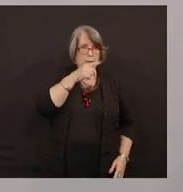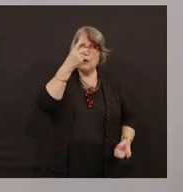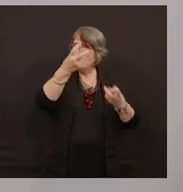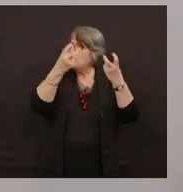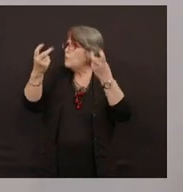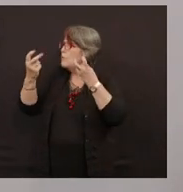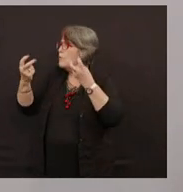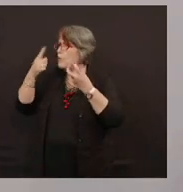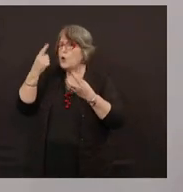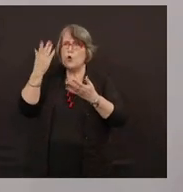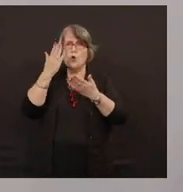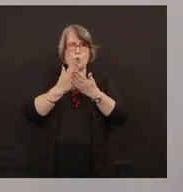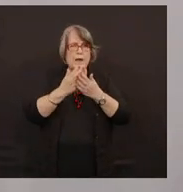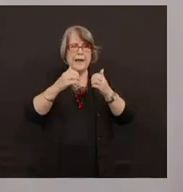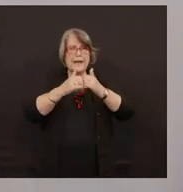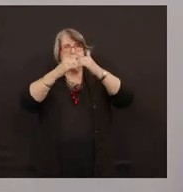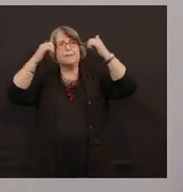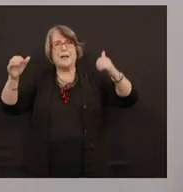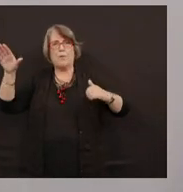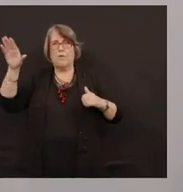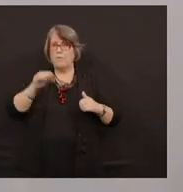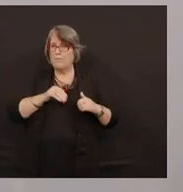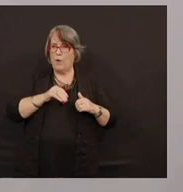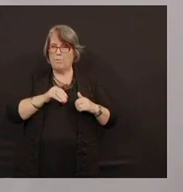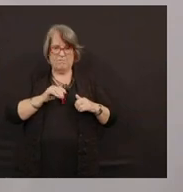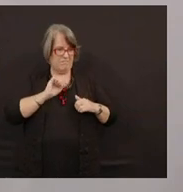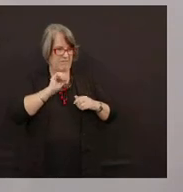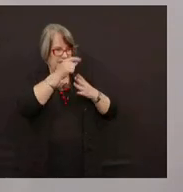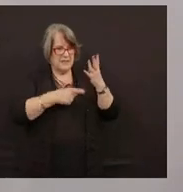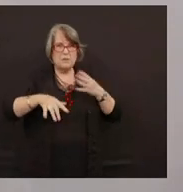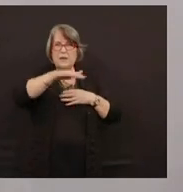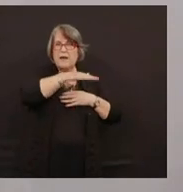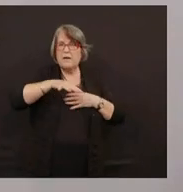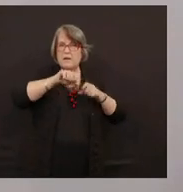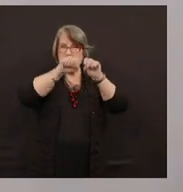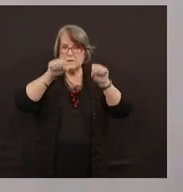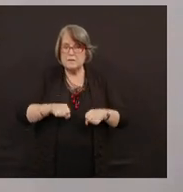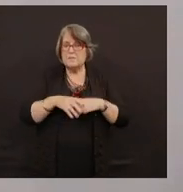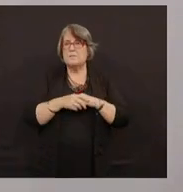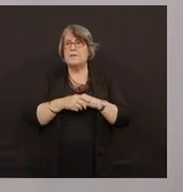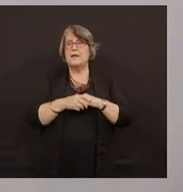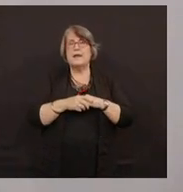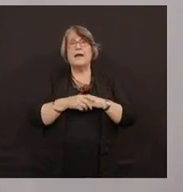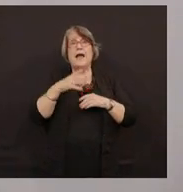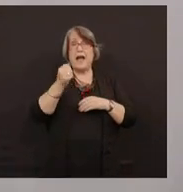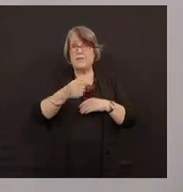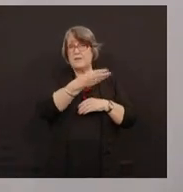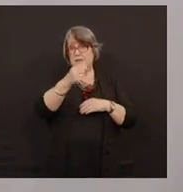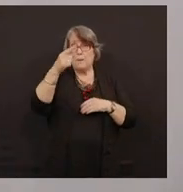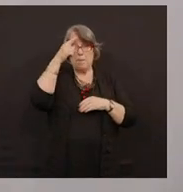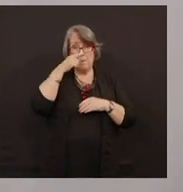people who are completely outside of anything to do with the disability services system. Yeah. But there are people